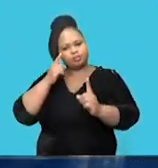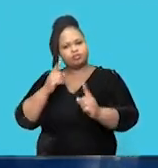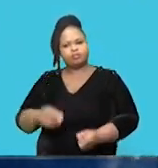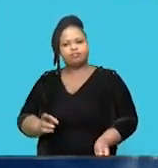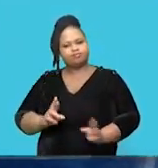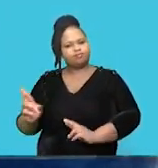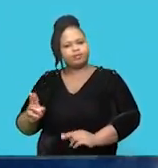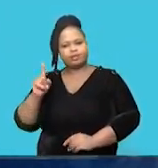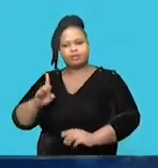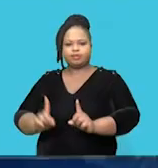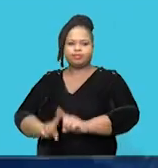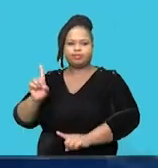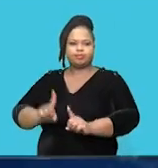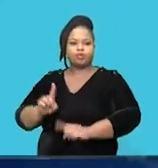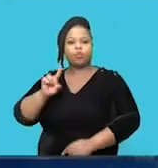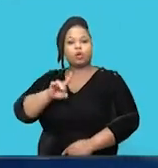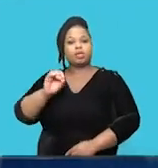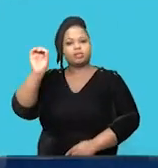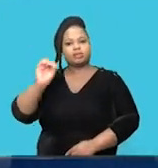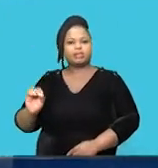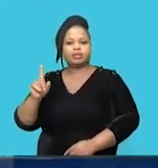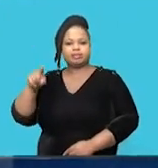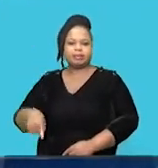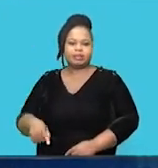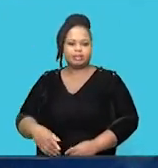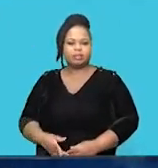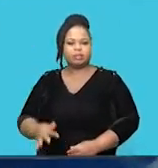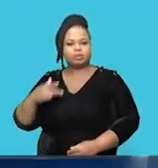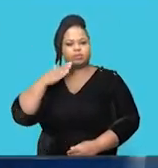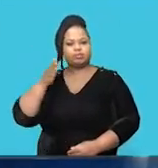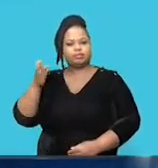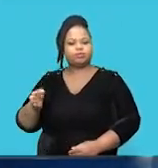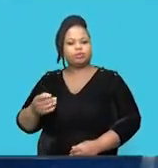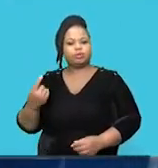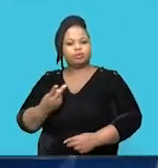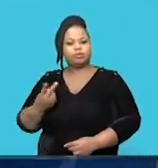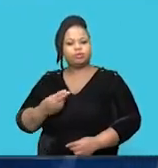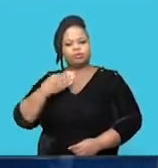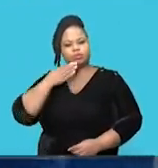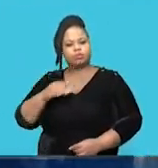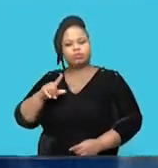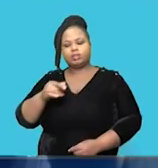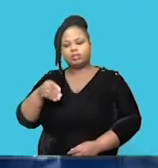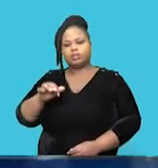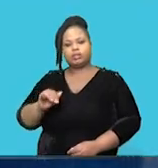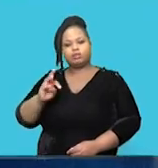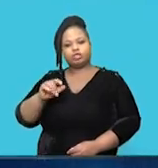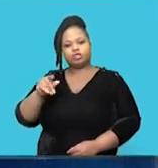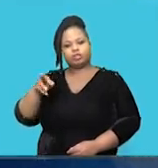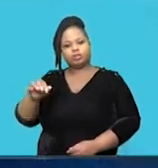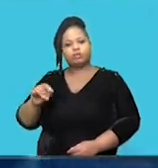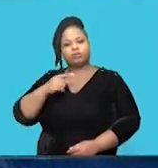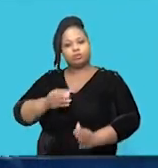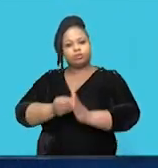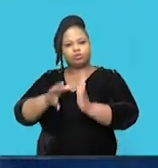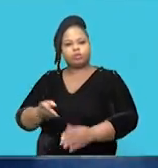kwaye baphumelele ngomyinge ka-100%. Egameni letshantliziyo lenkululeko uTsietsi Mashinini